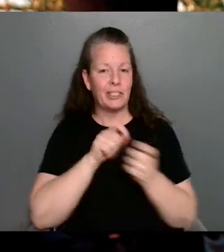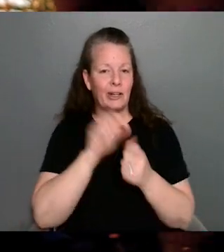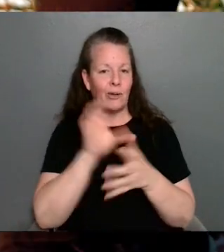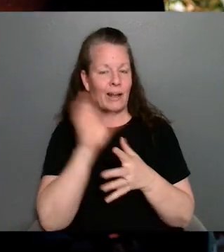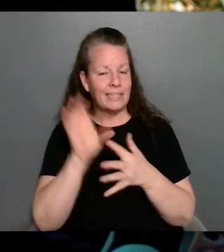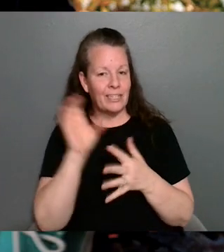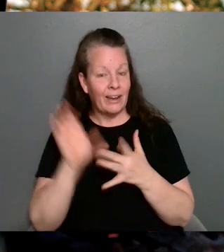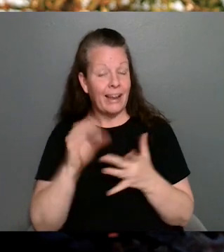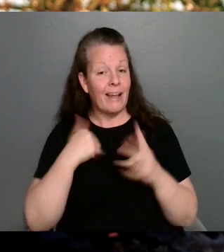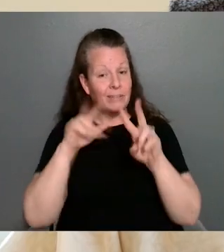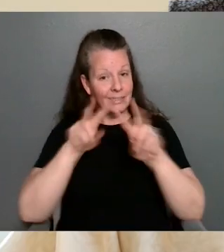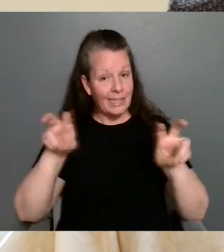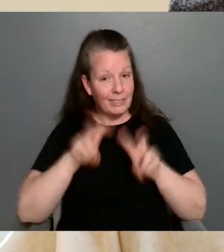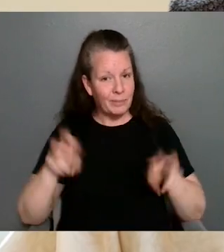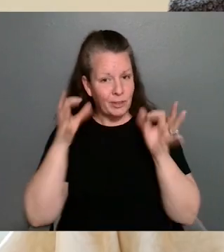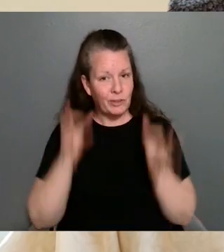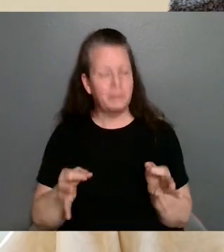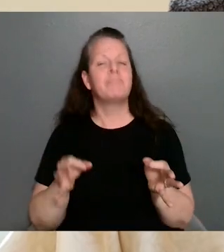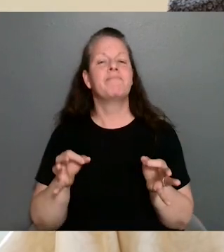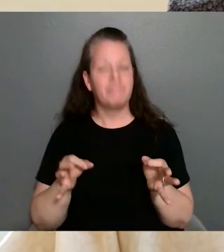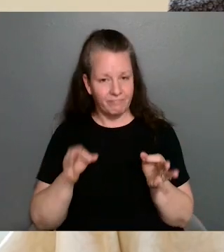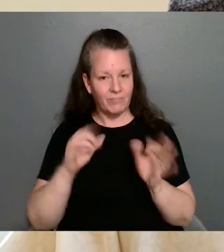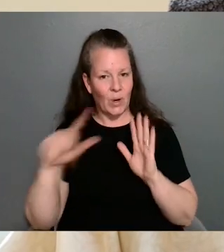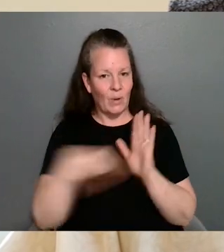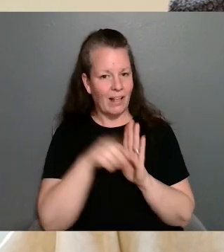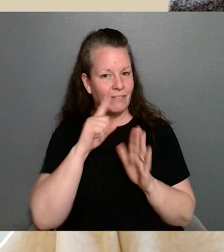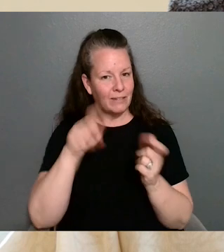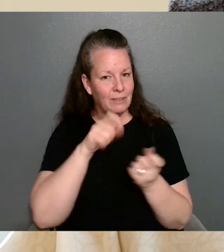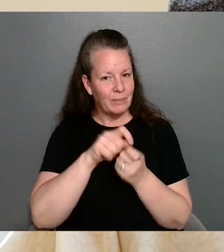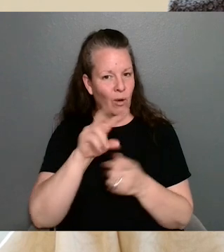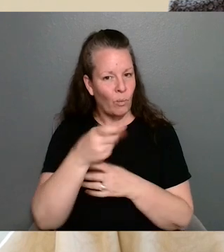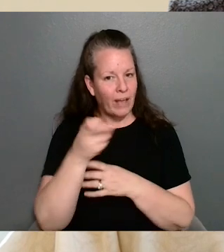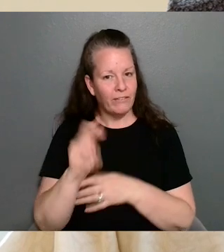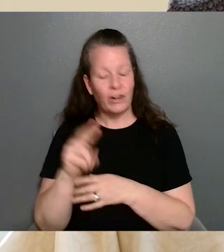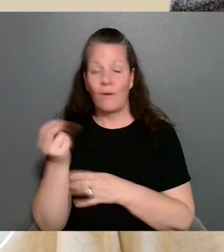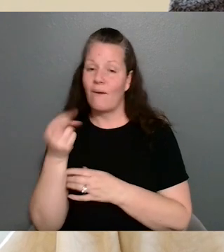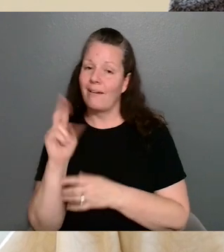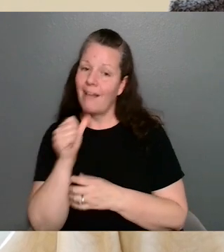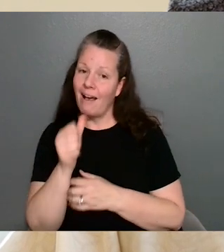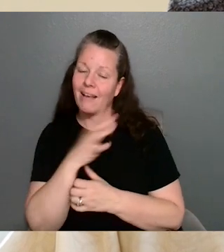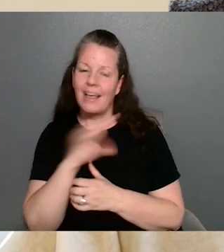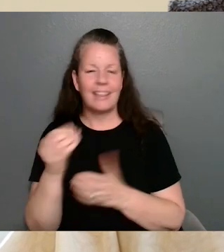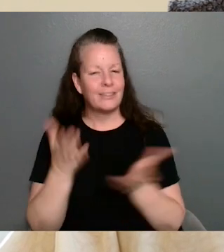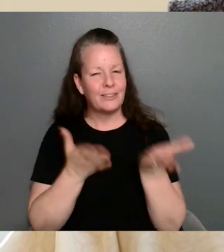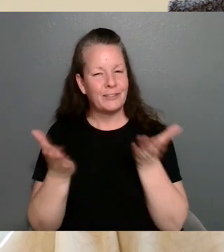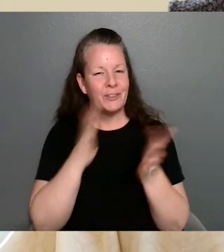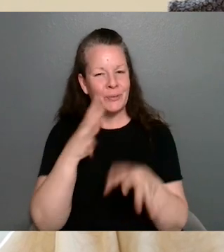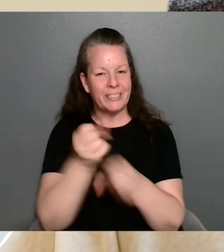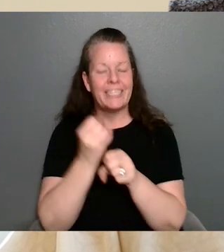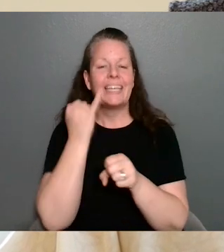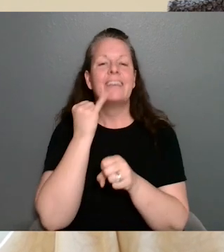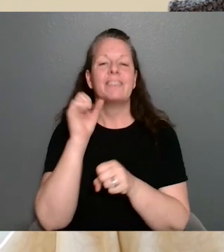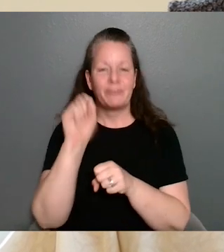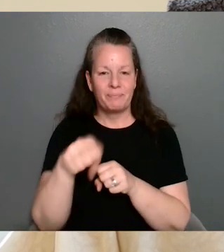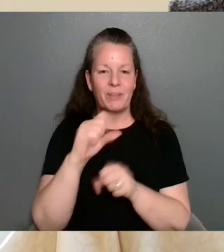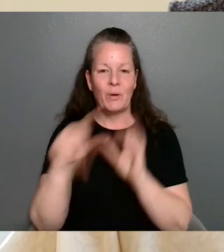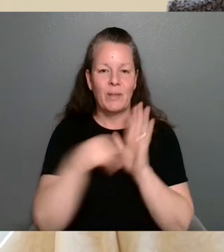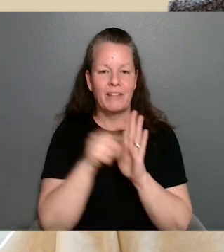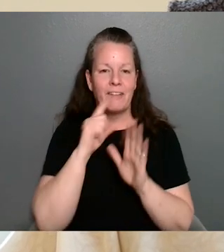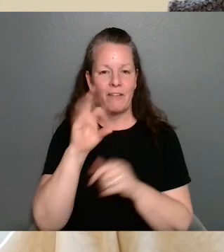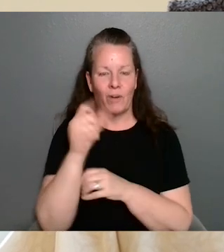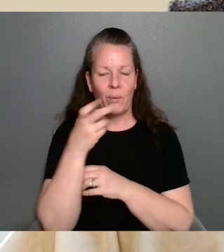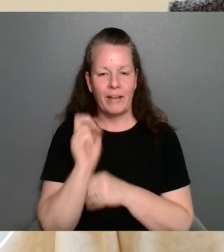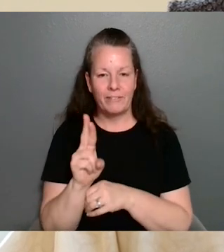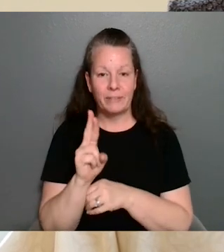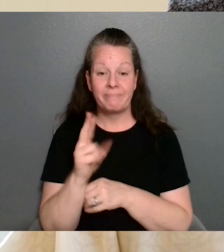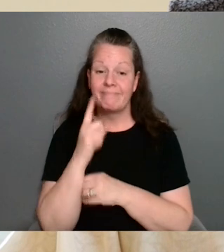undergo an assessment to determine whether you are eligible for a specific waiver and the services you would receive if you do qualify for that